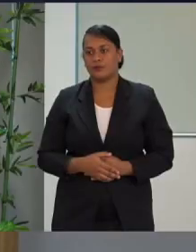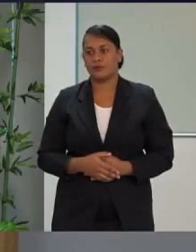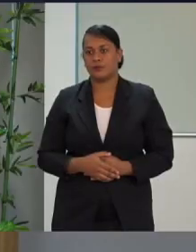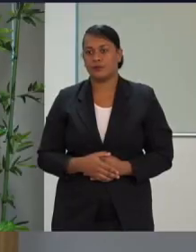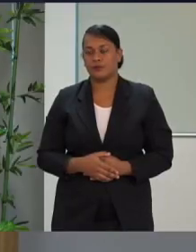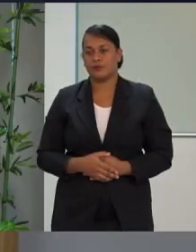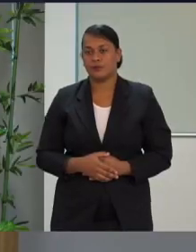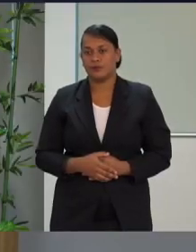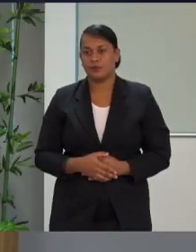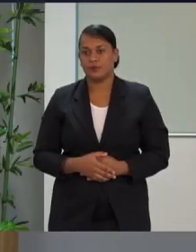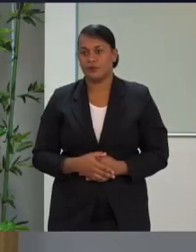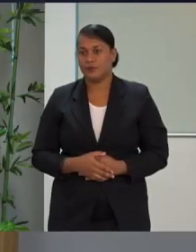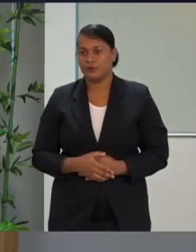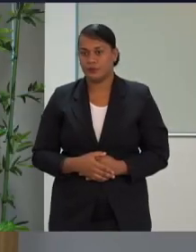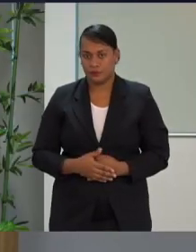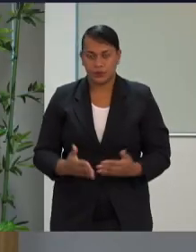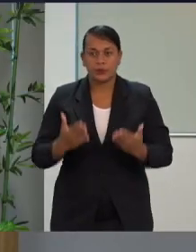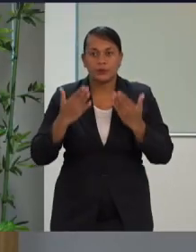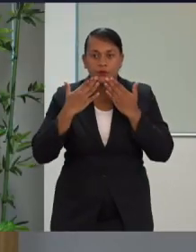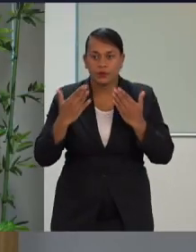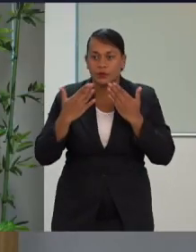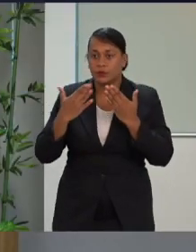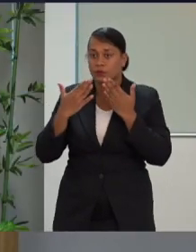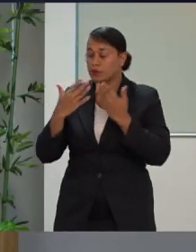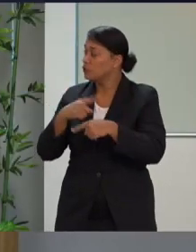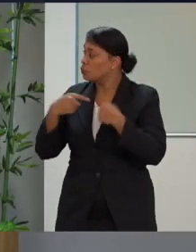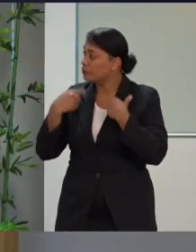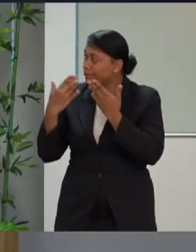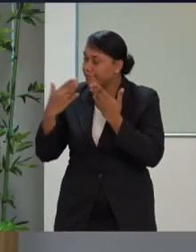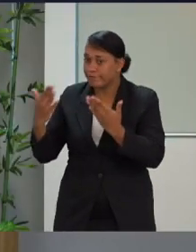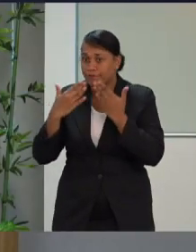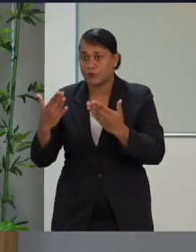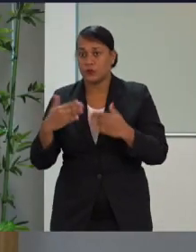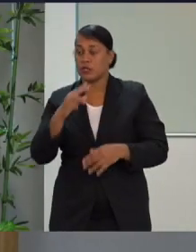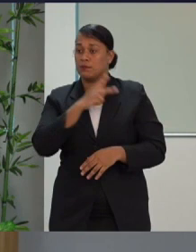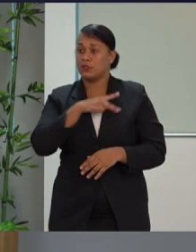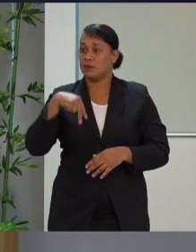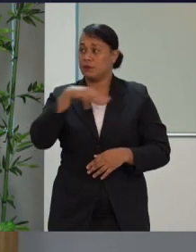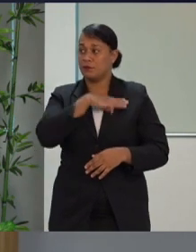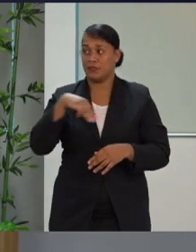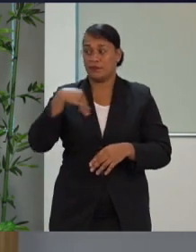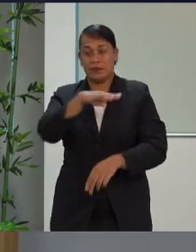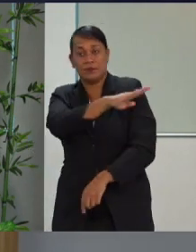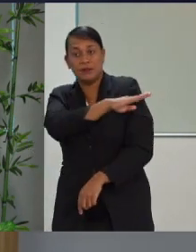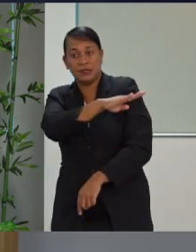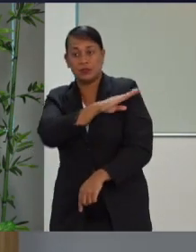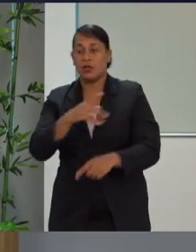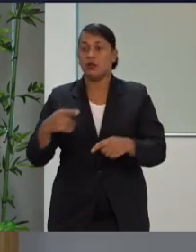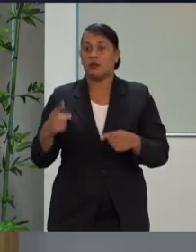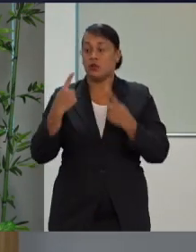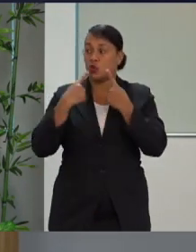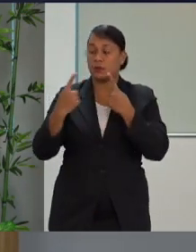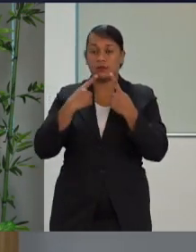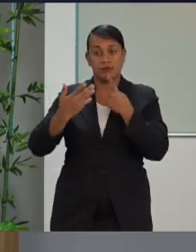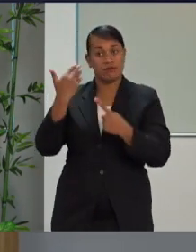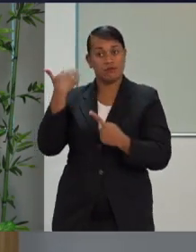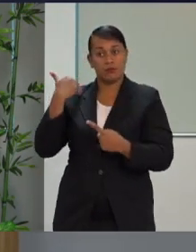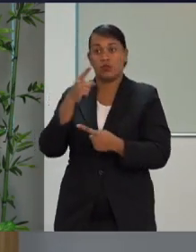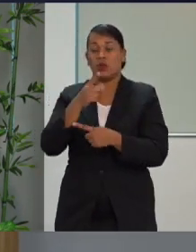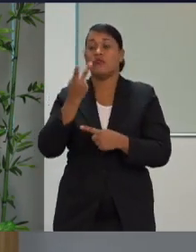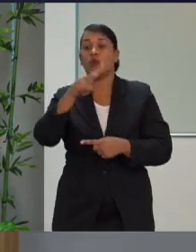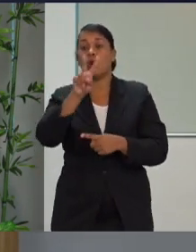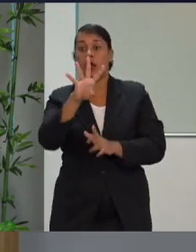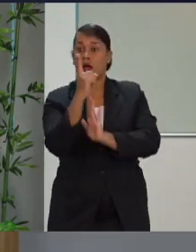Thank you, and we thank the Honorable Prime Minister for his comments. In the last 24